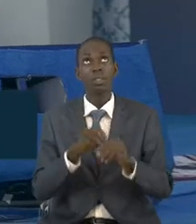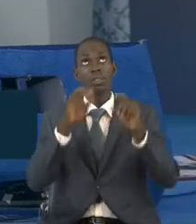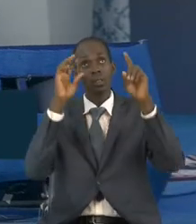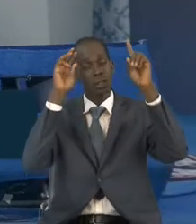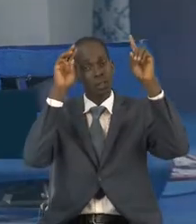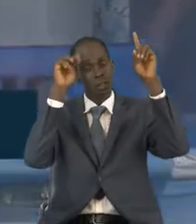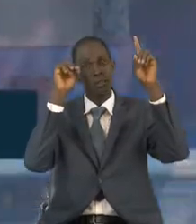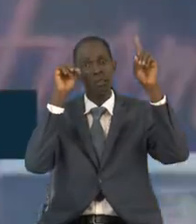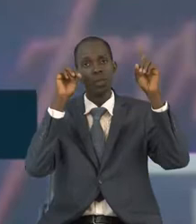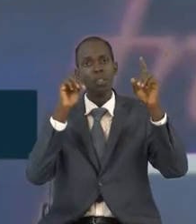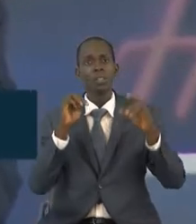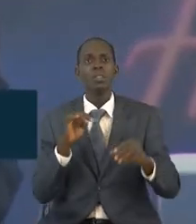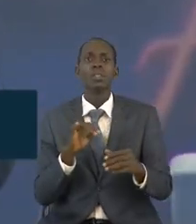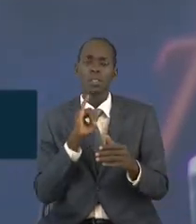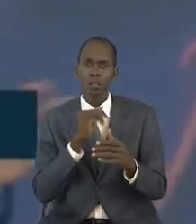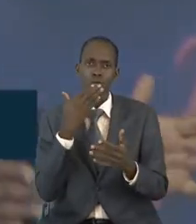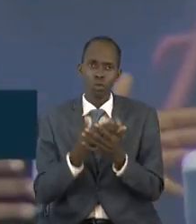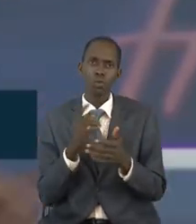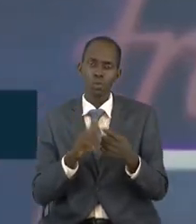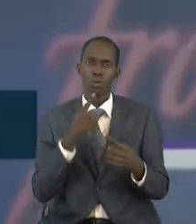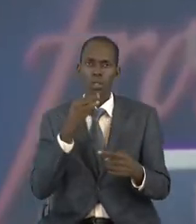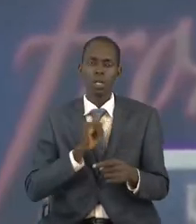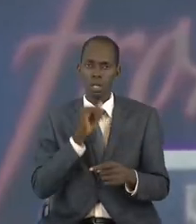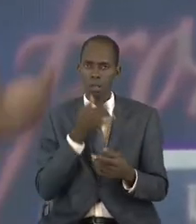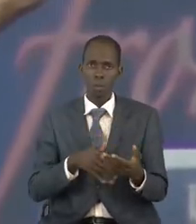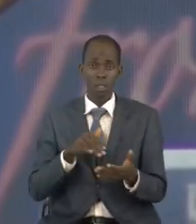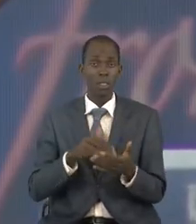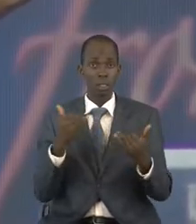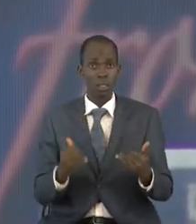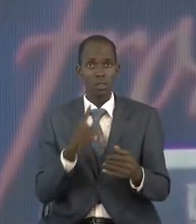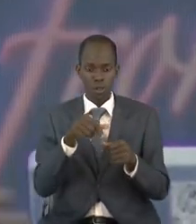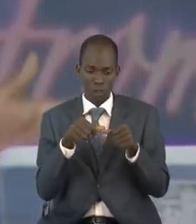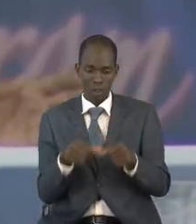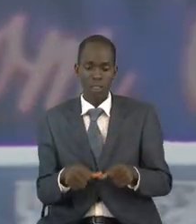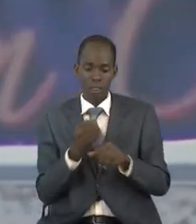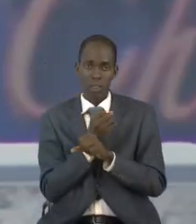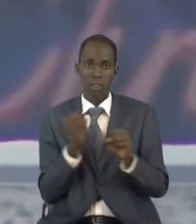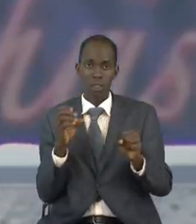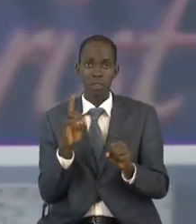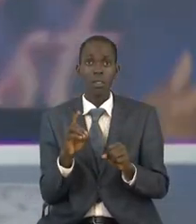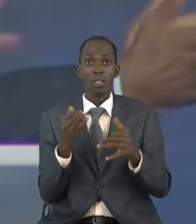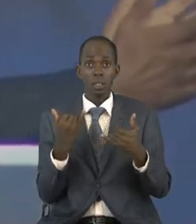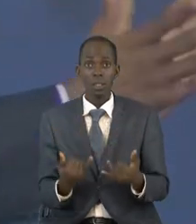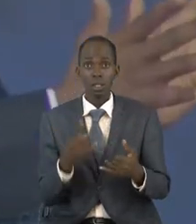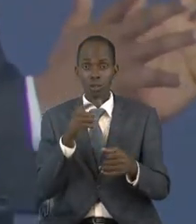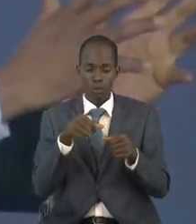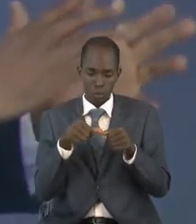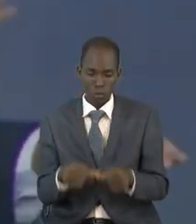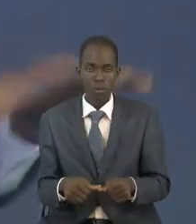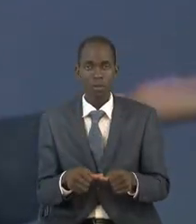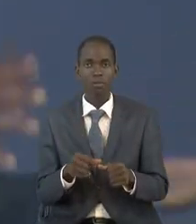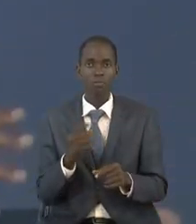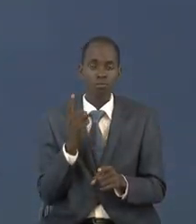to save, born again. Now he abides in him, saved. Now he abides, justified.